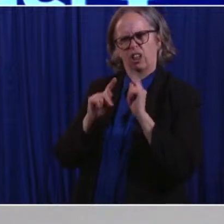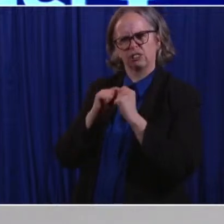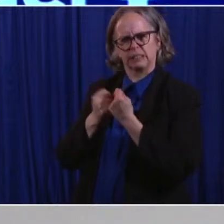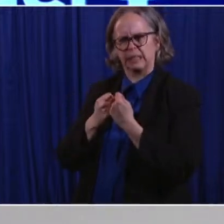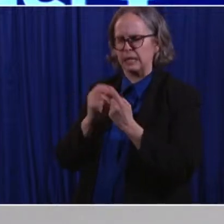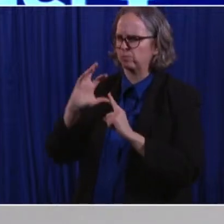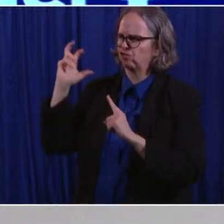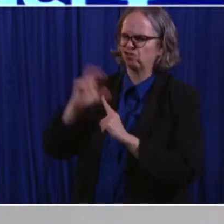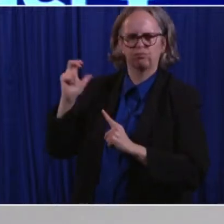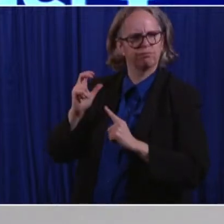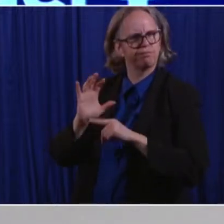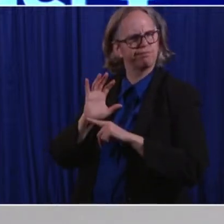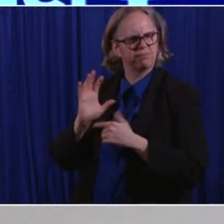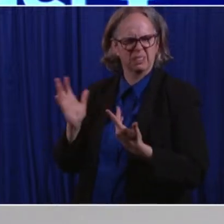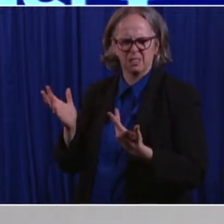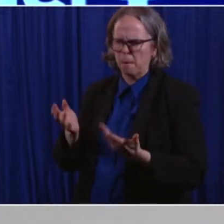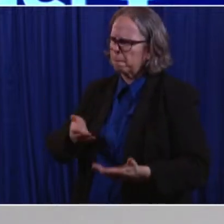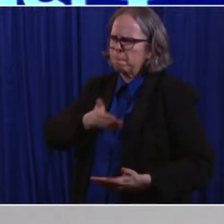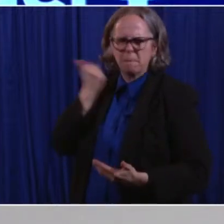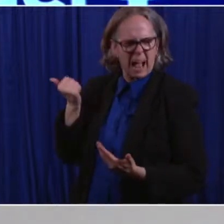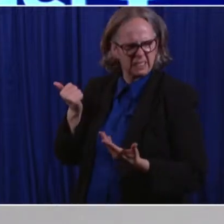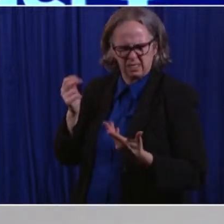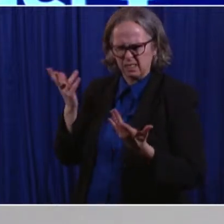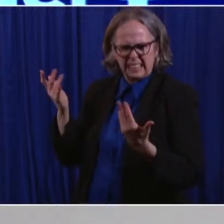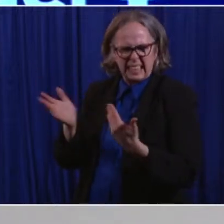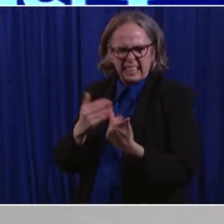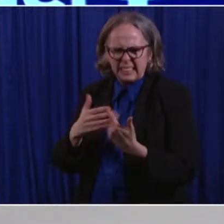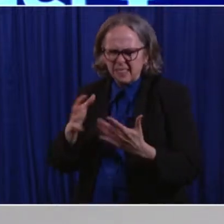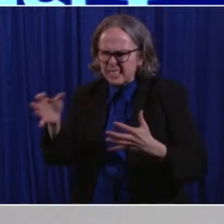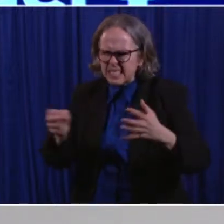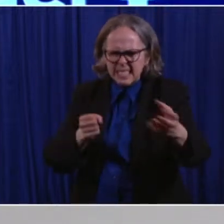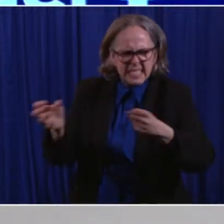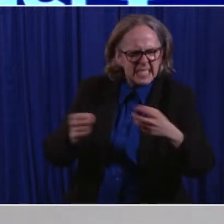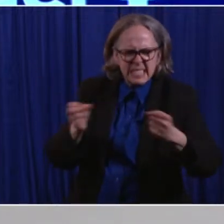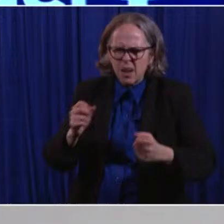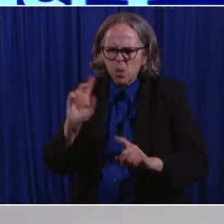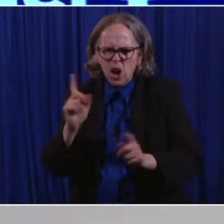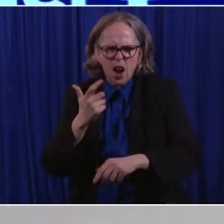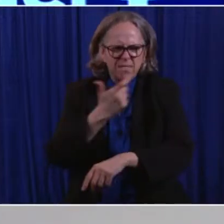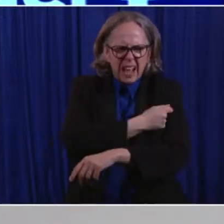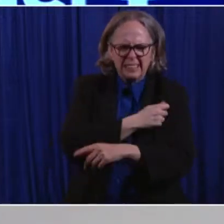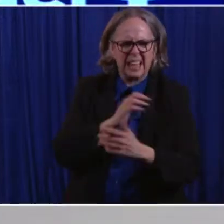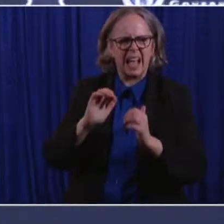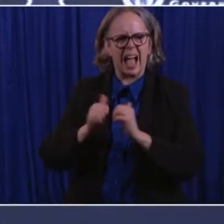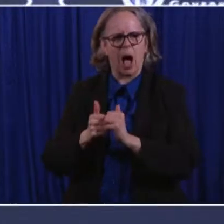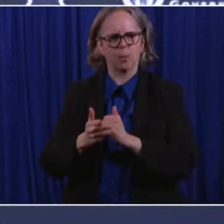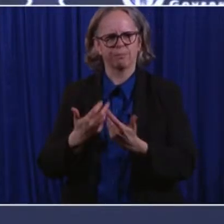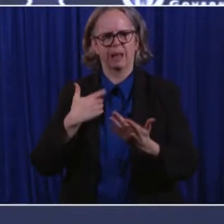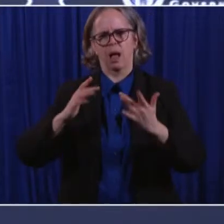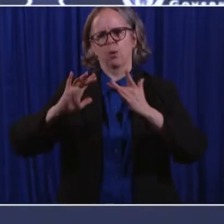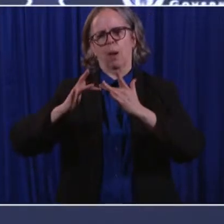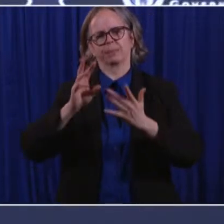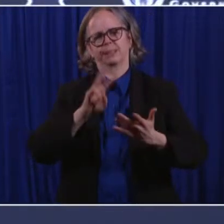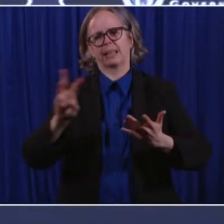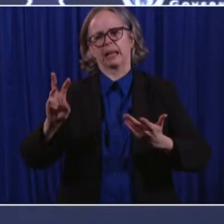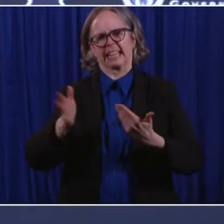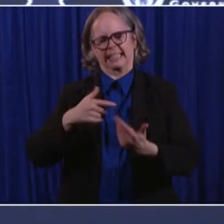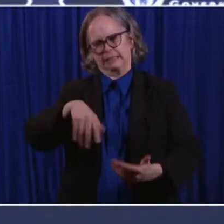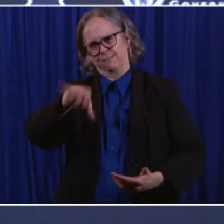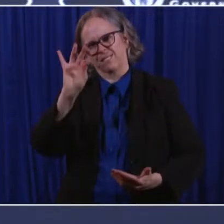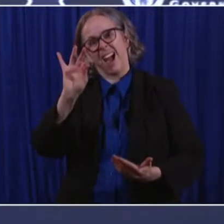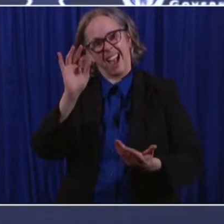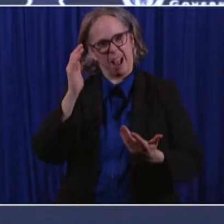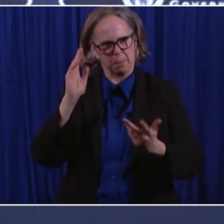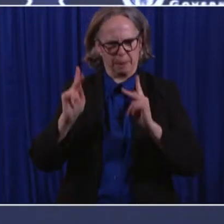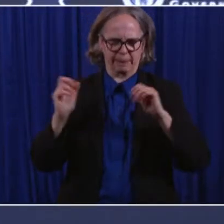the best way to find a vaccination if you're trying to get vaccinated with Kroger is to just log online and look for an appointment. yeah, and it's amazing how often